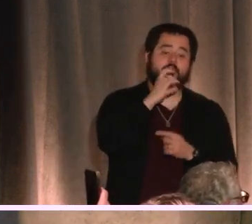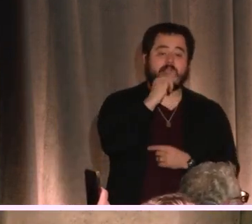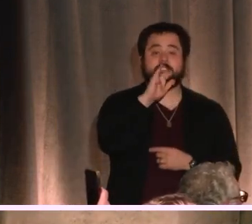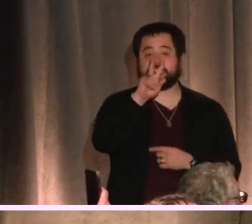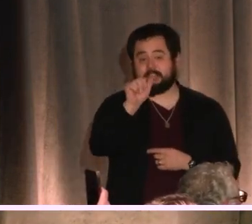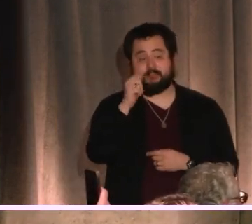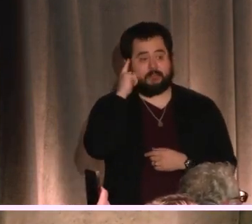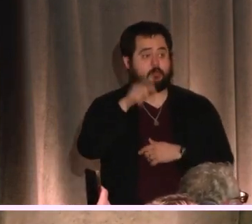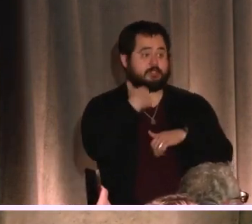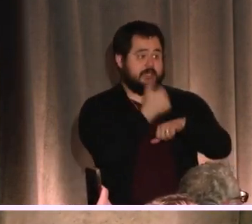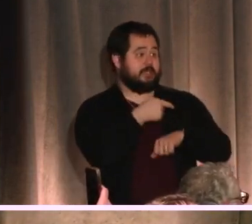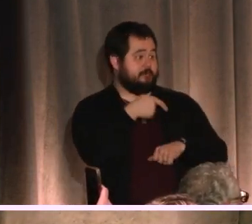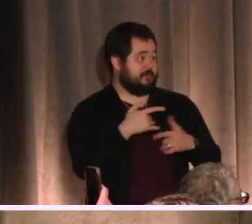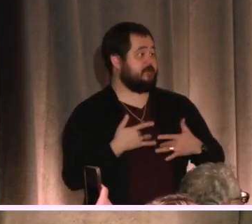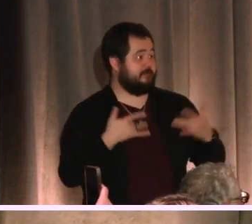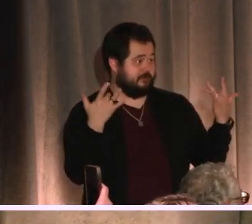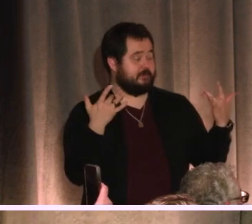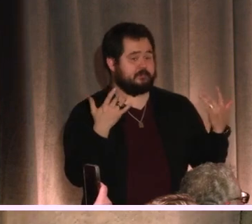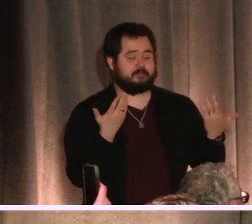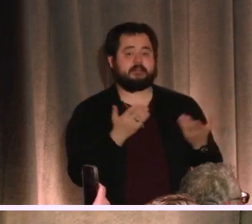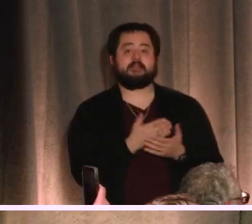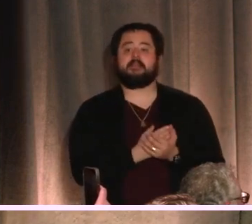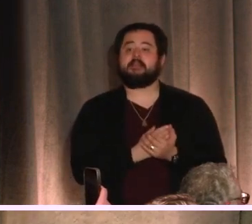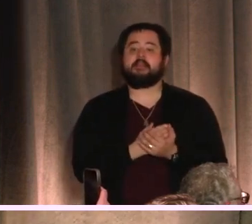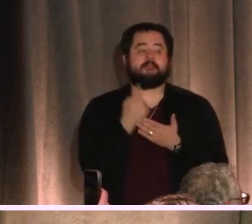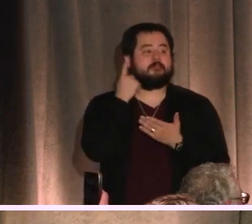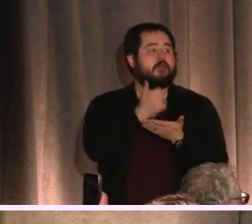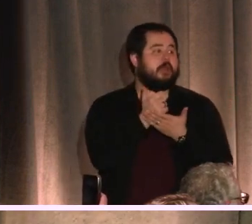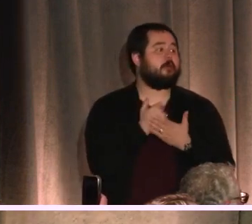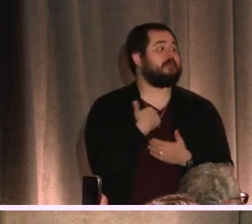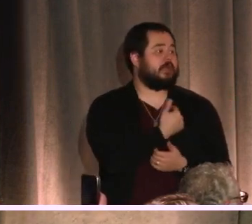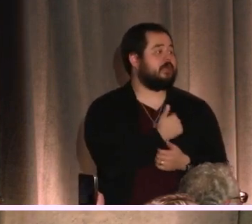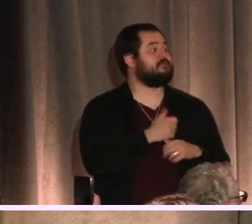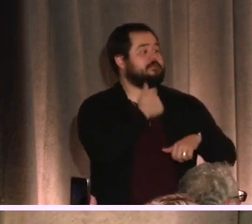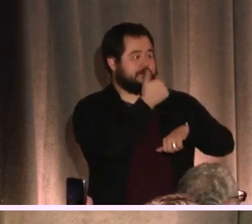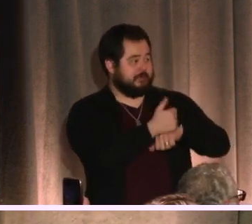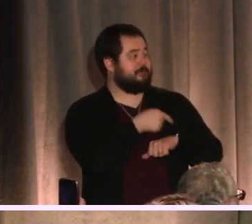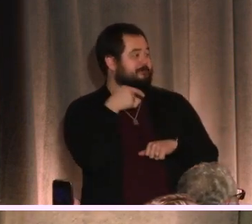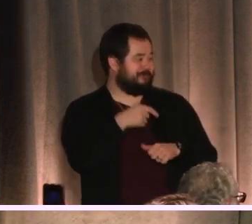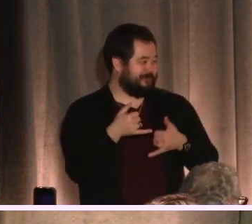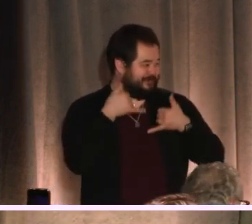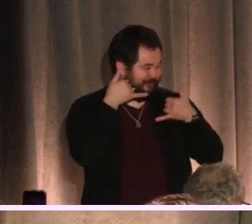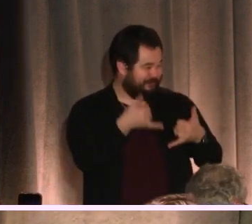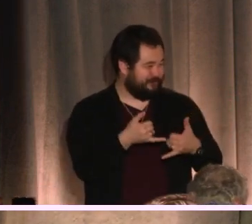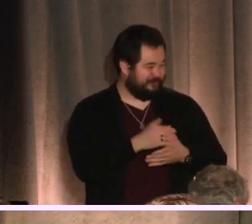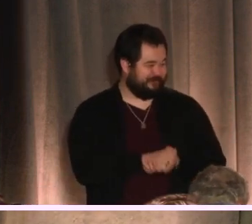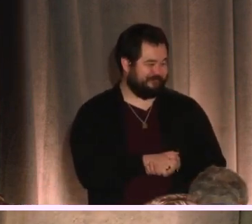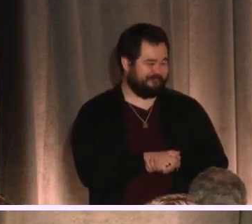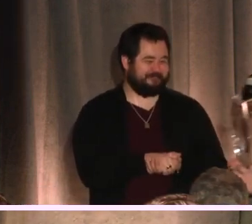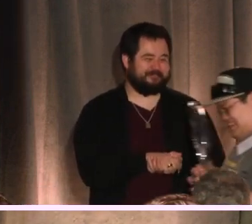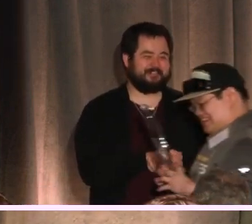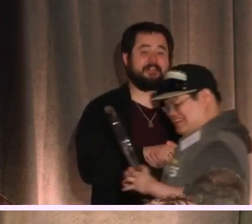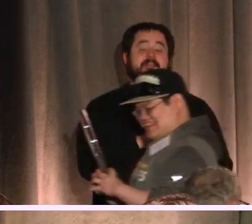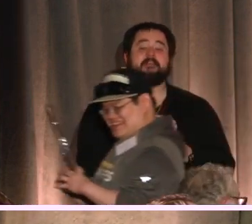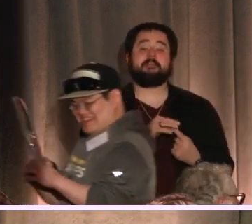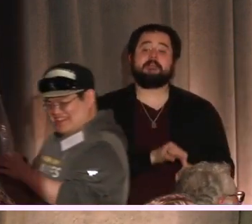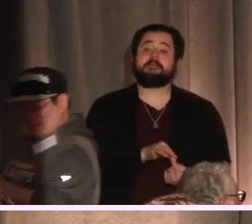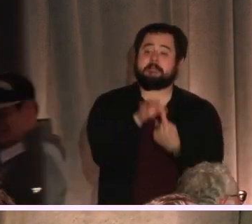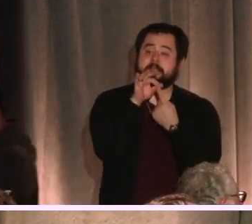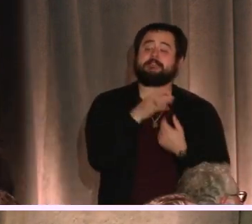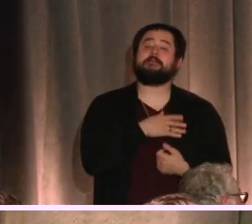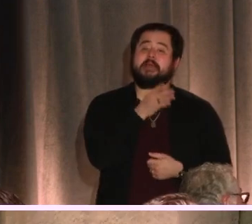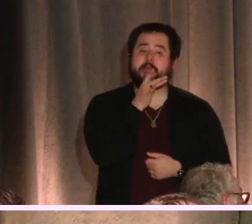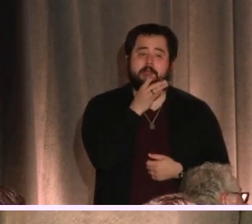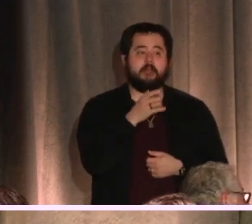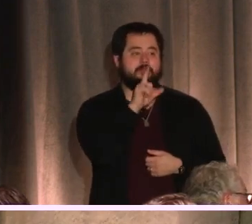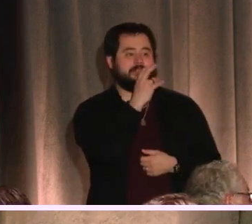this event and for helping us establish this award. It's really special that my mom's legacy will get to